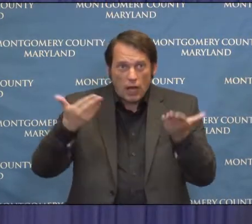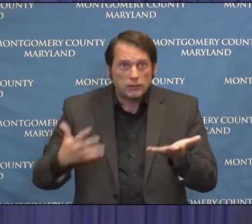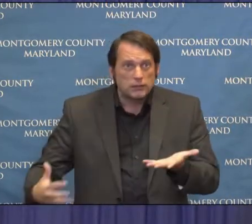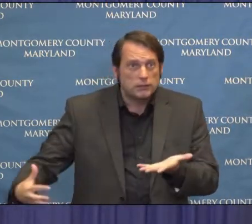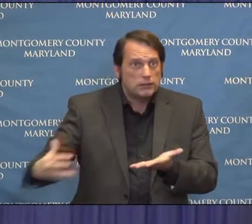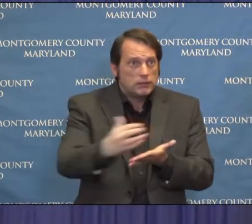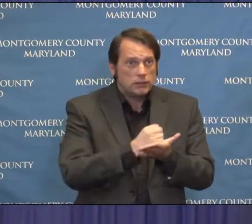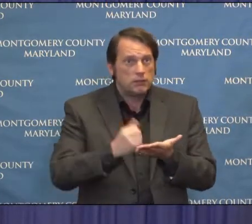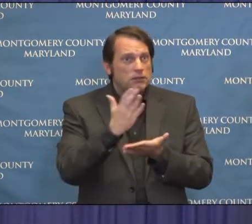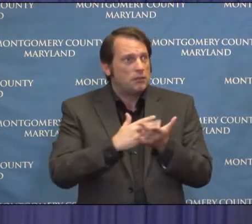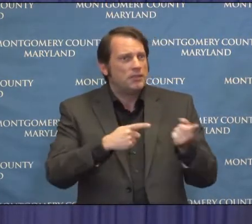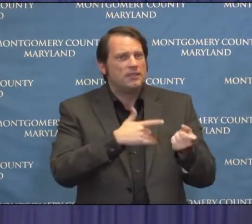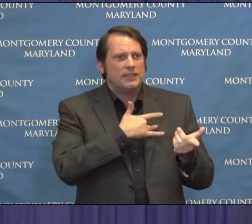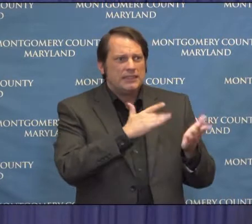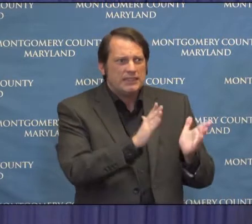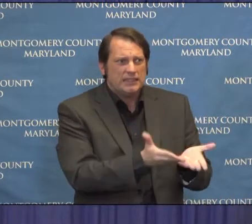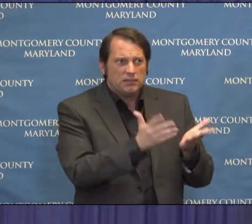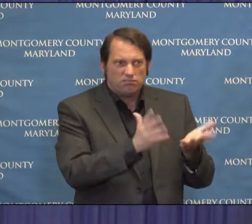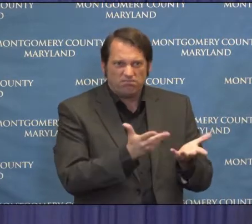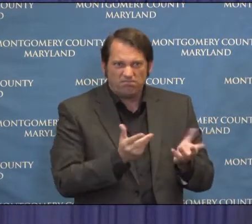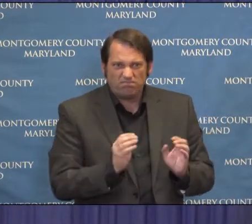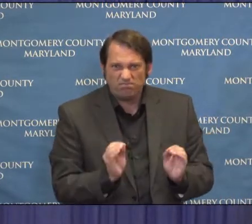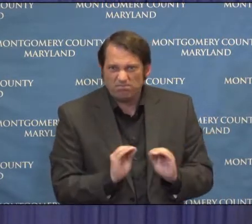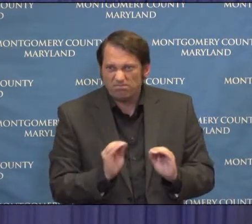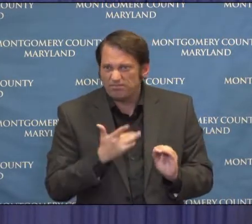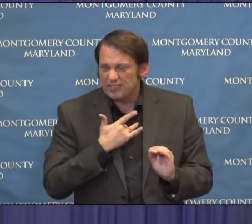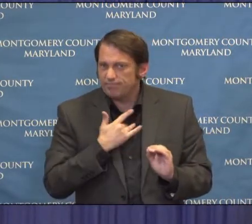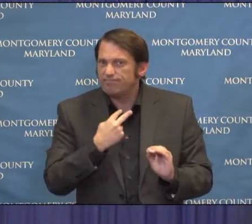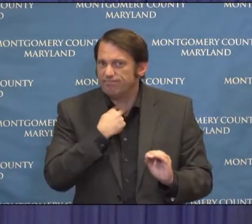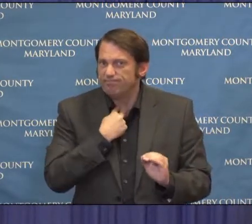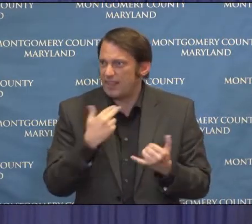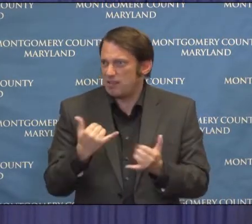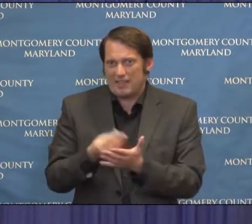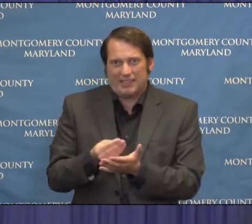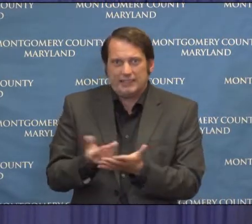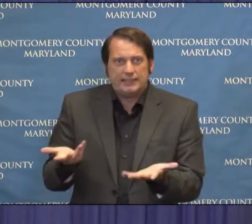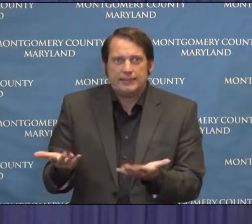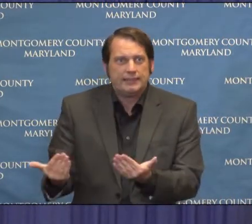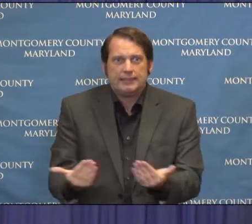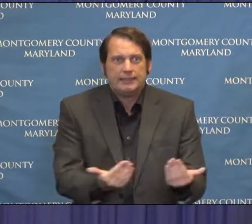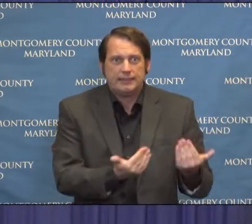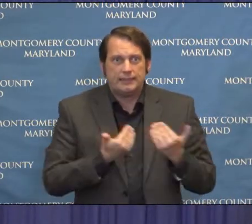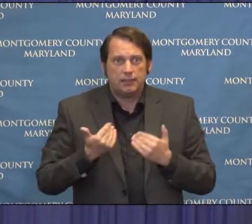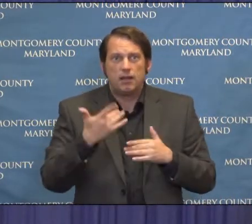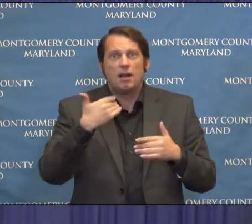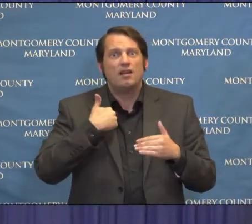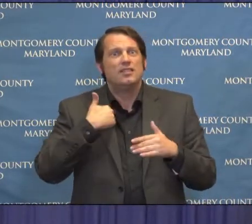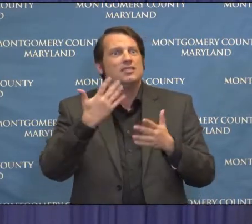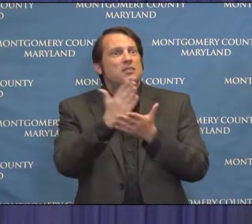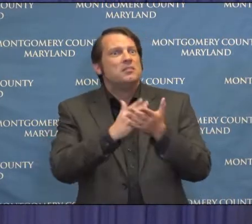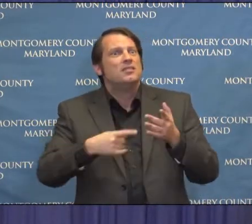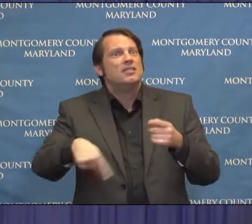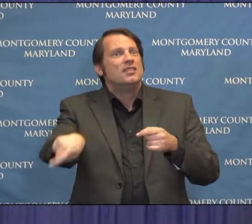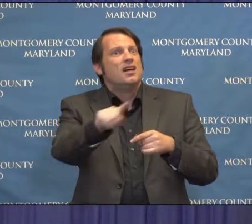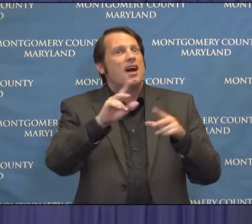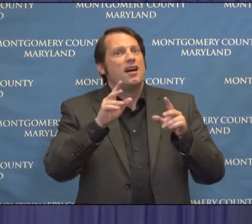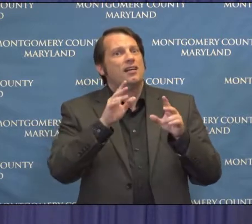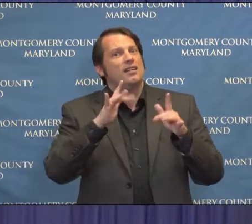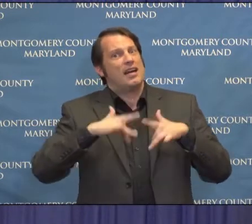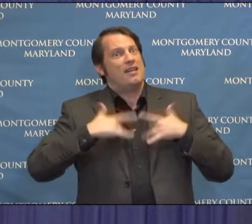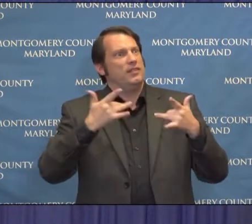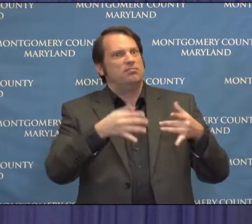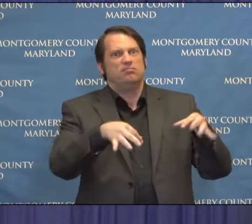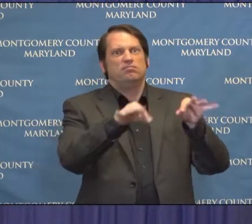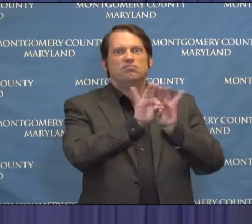a lot of them depend on these events in the spring to fund their operations or fund significant parts of their operations. They're not going